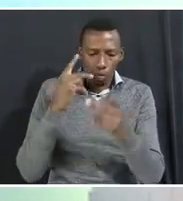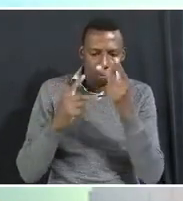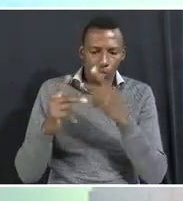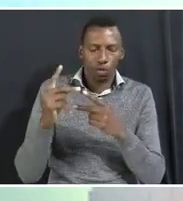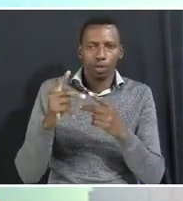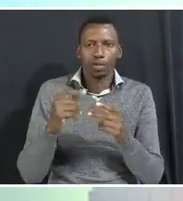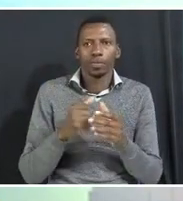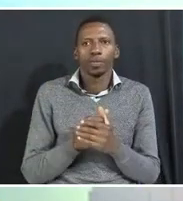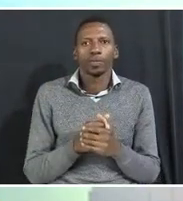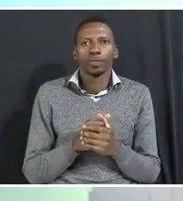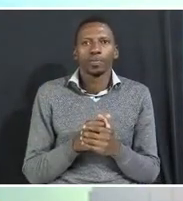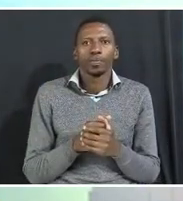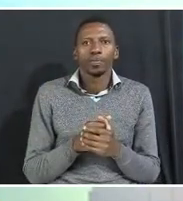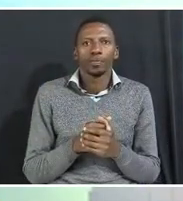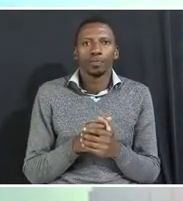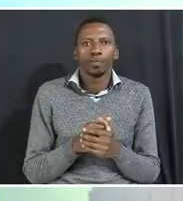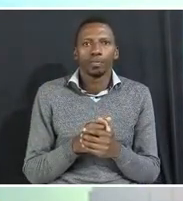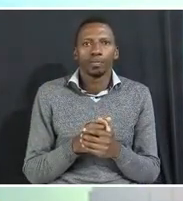reflection.